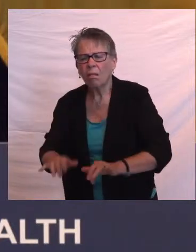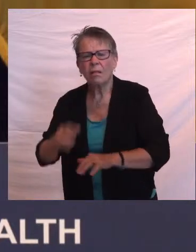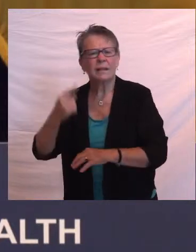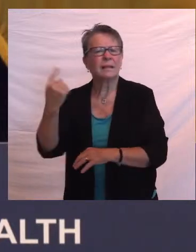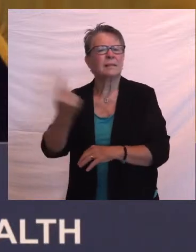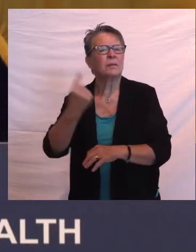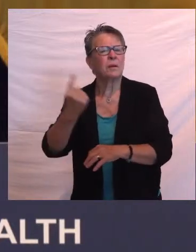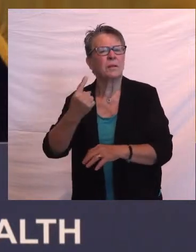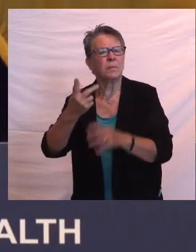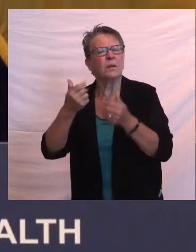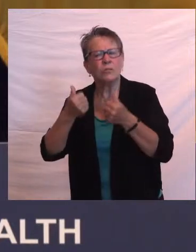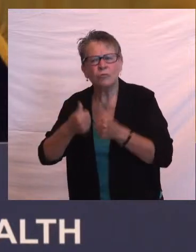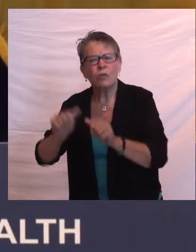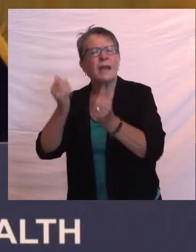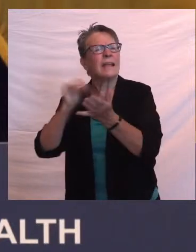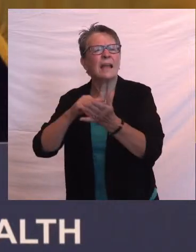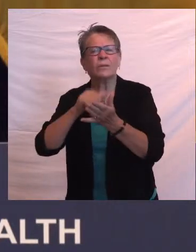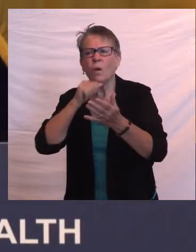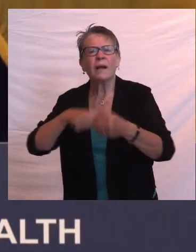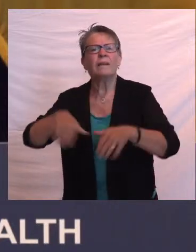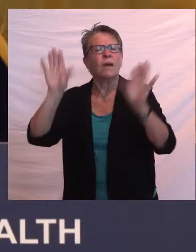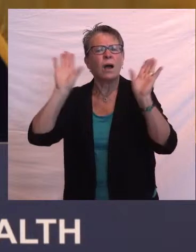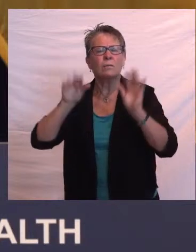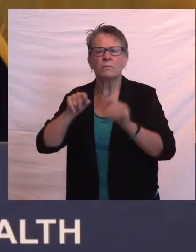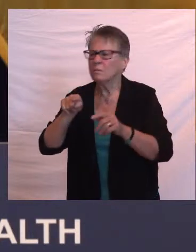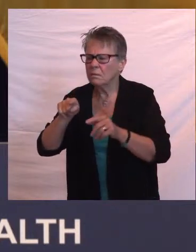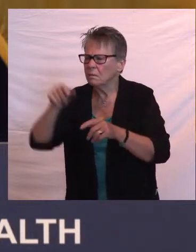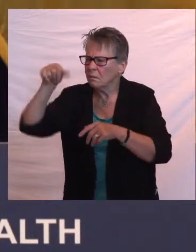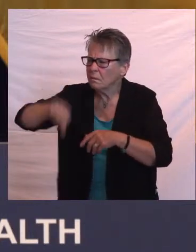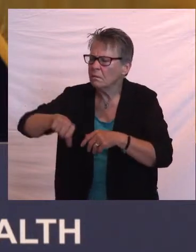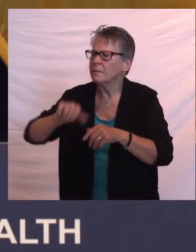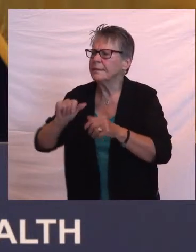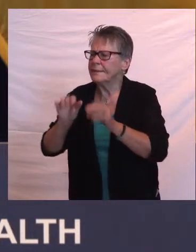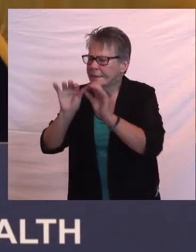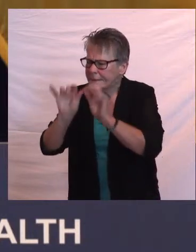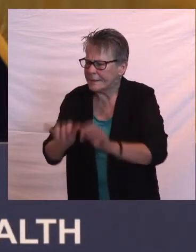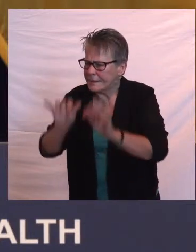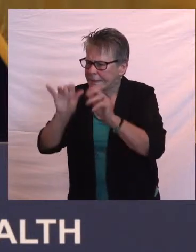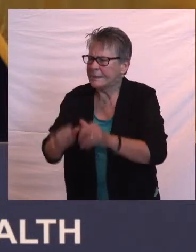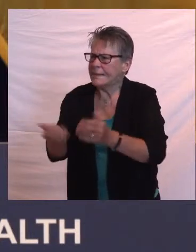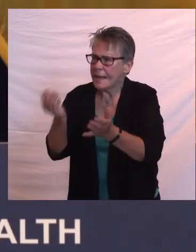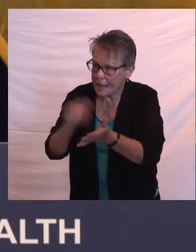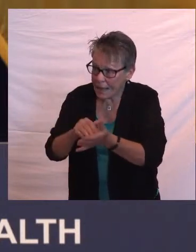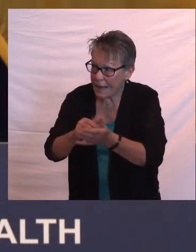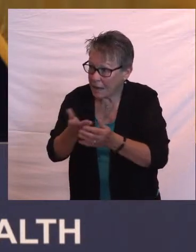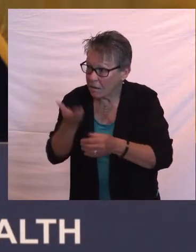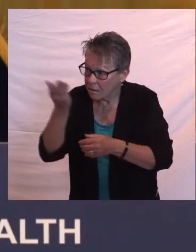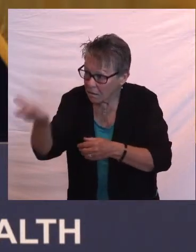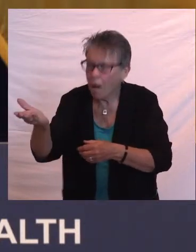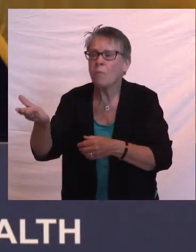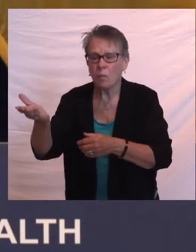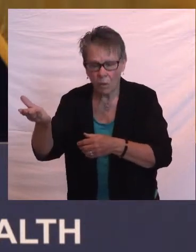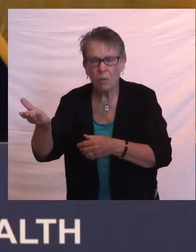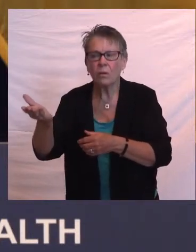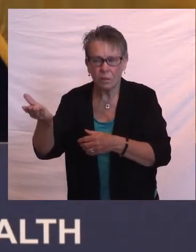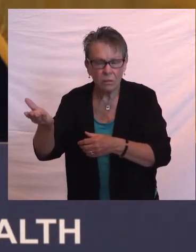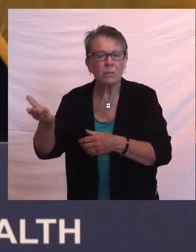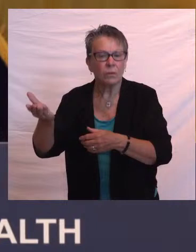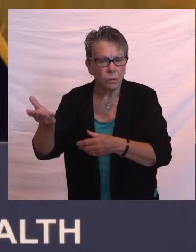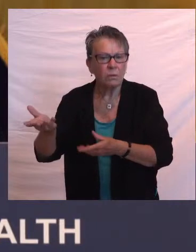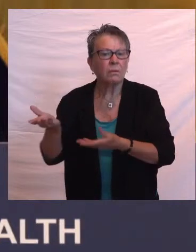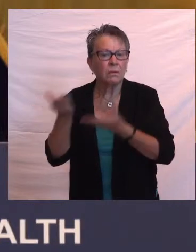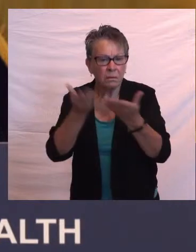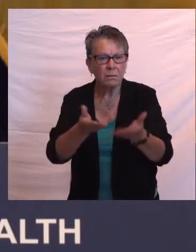take that first rejection as an ultimate resolution. And please buy flood insurance, whether you're in a